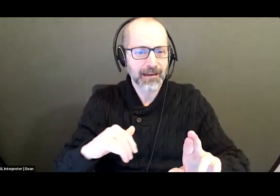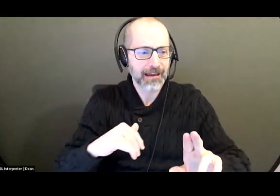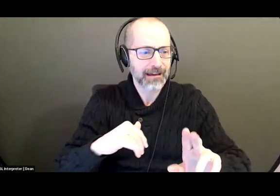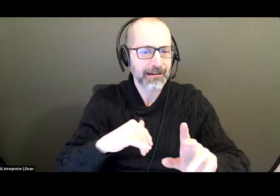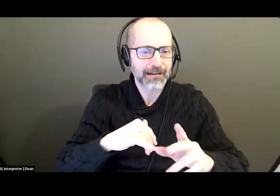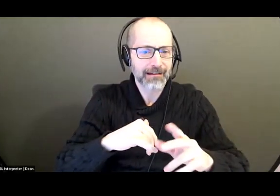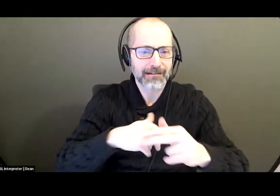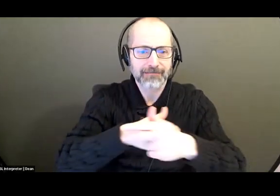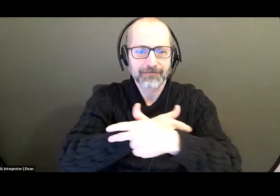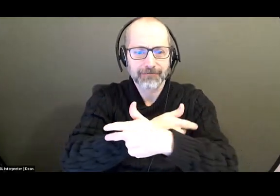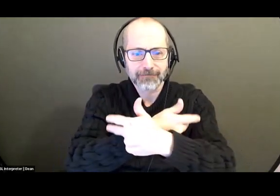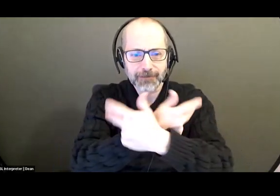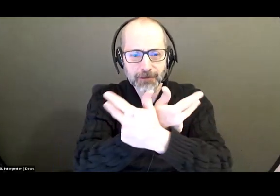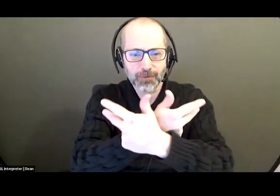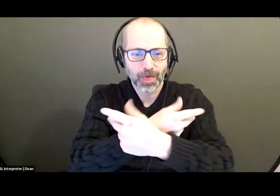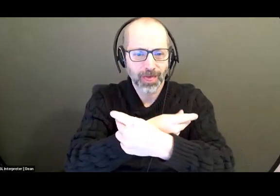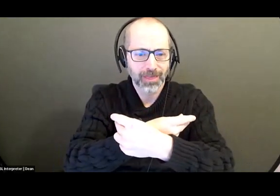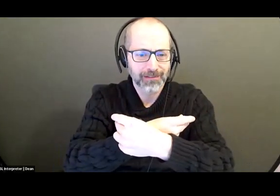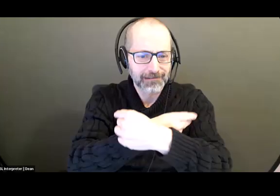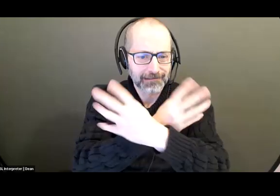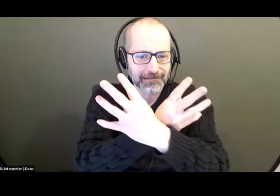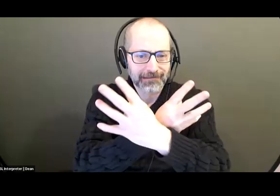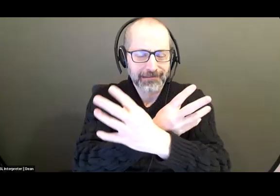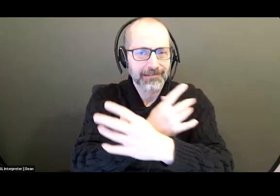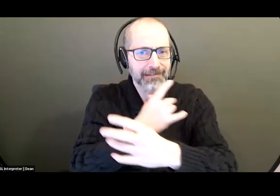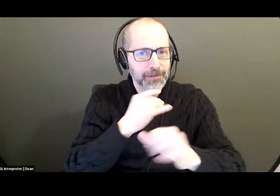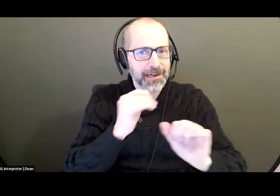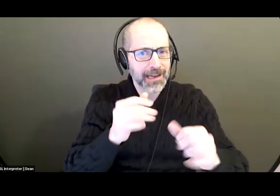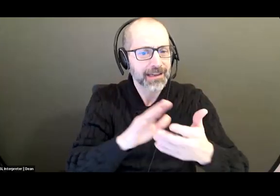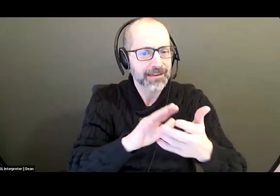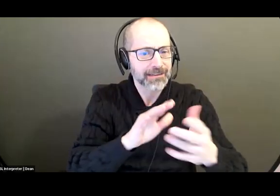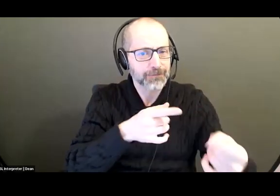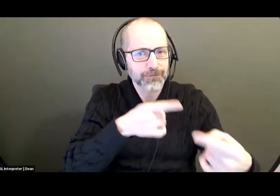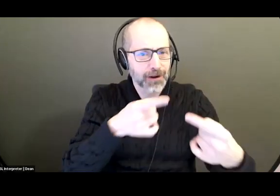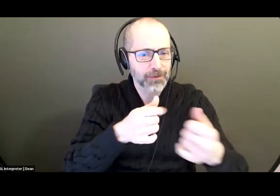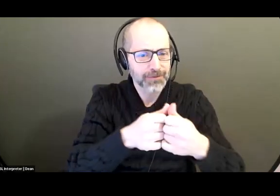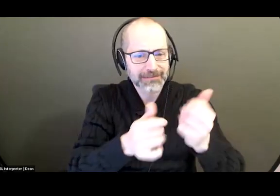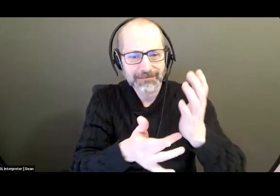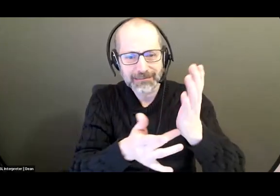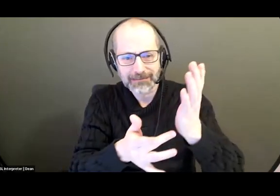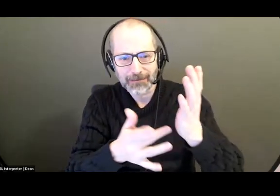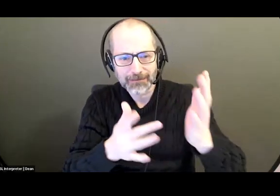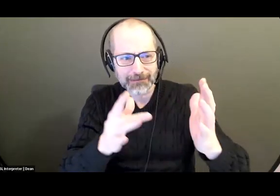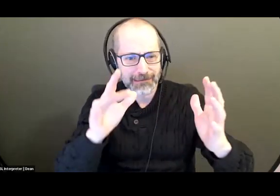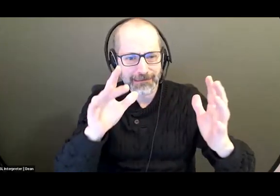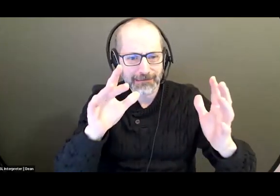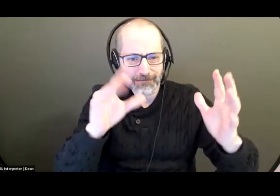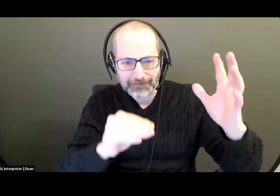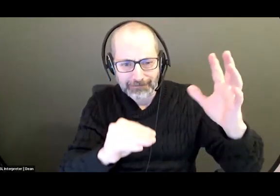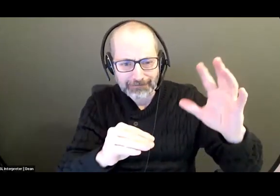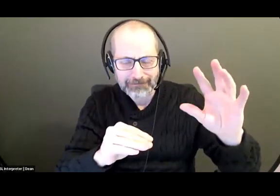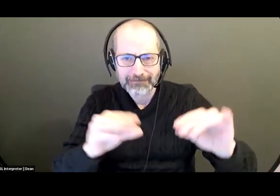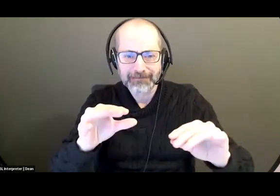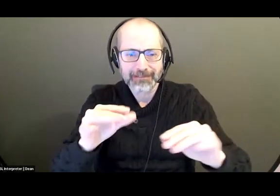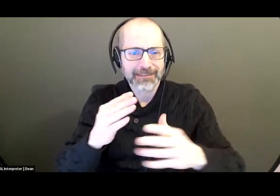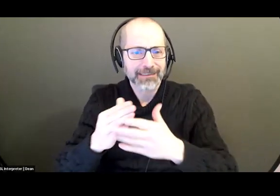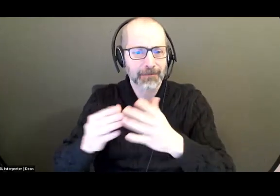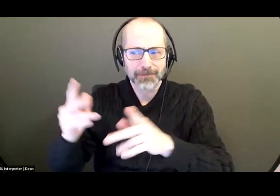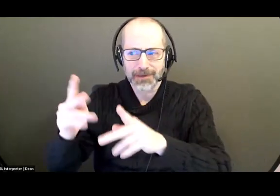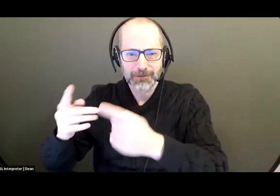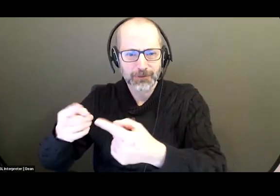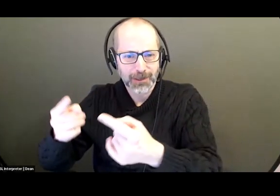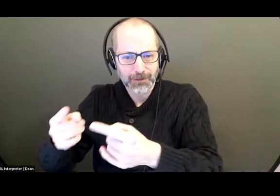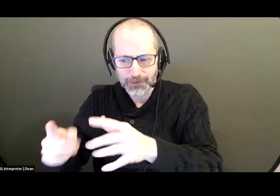us. I know virtual transitions can be tough, as I think some of us in the production team was just